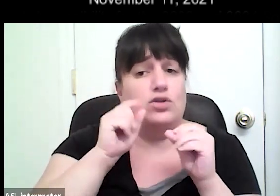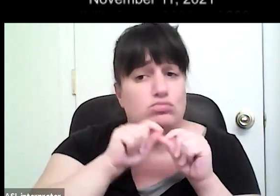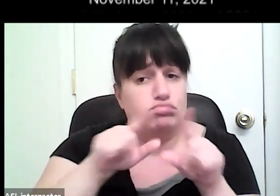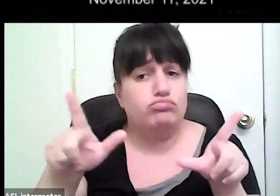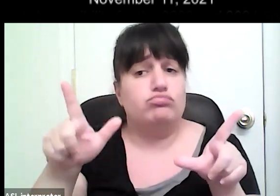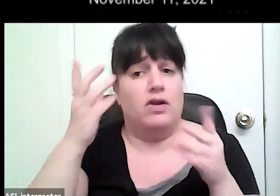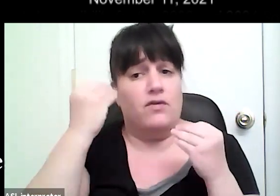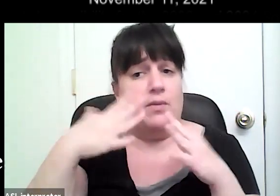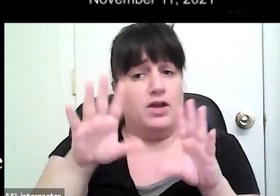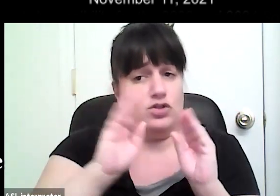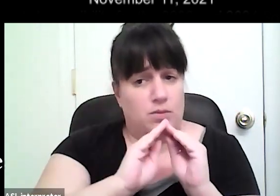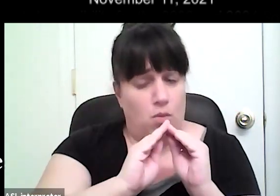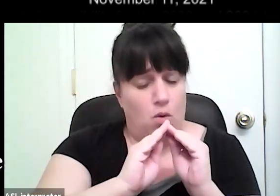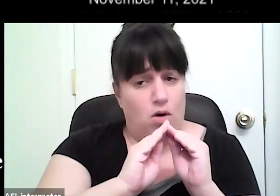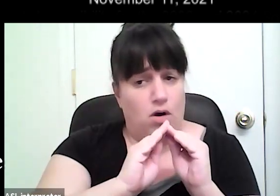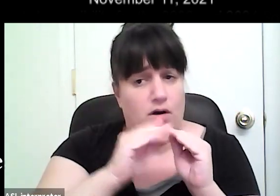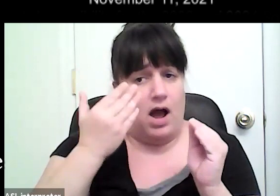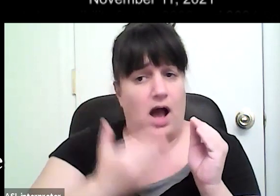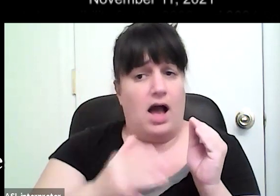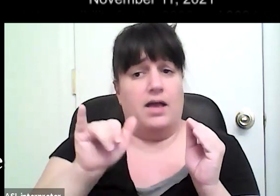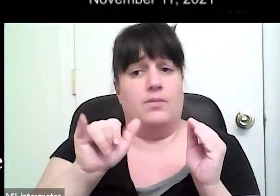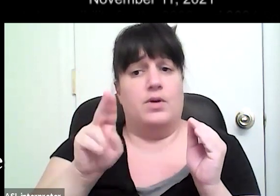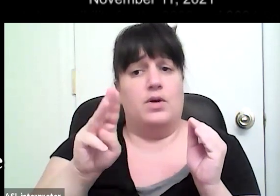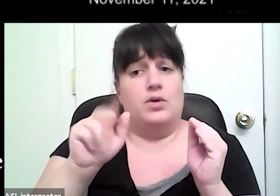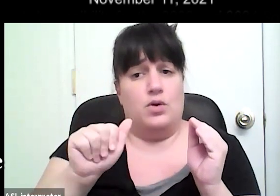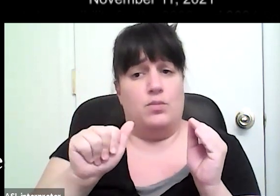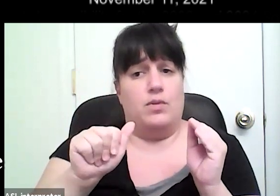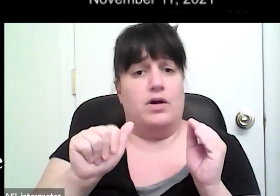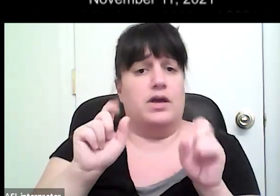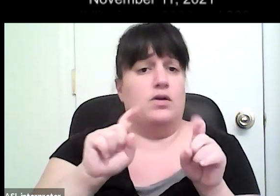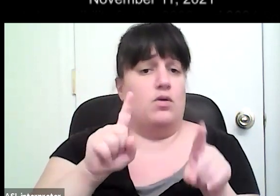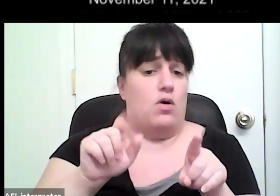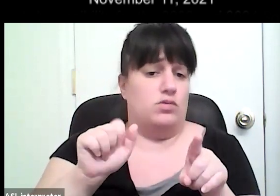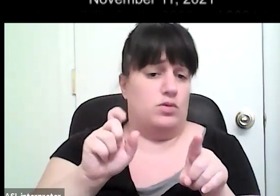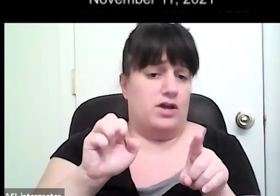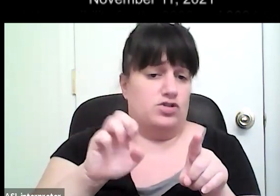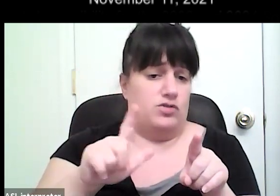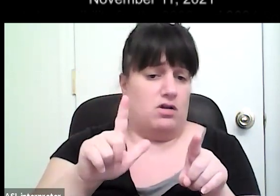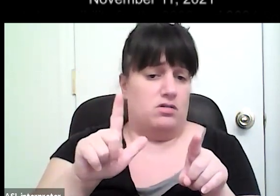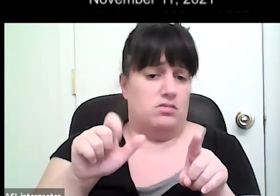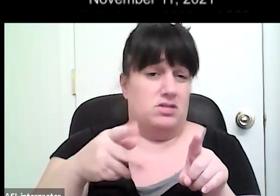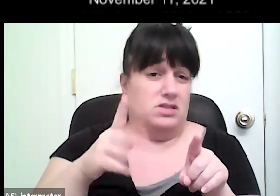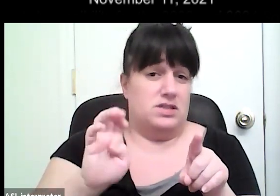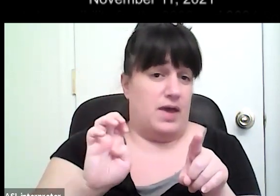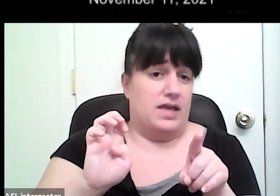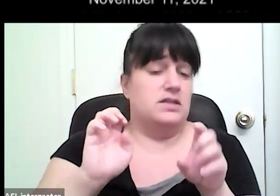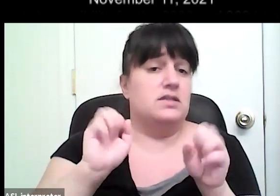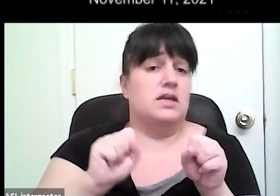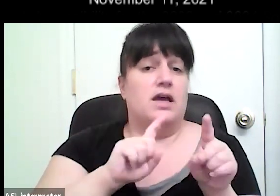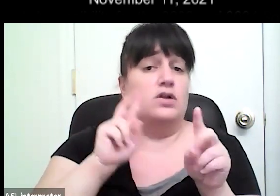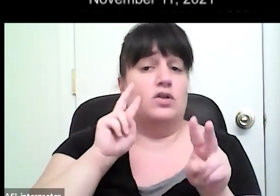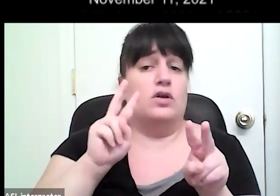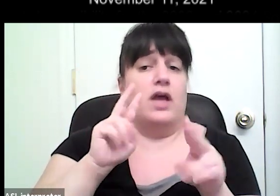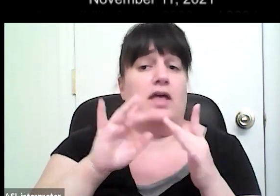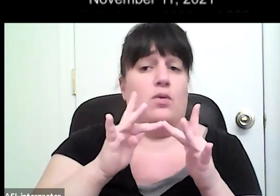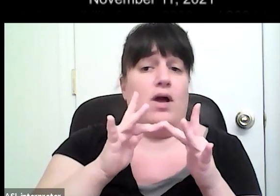further, I am Yuma, and you can go to astrios.space and you can look at the